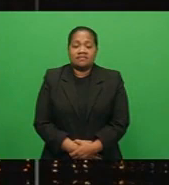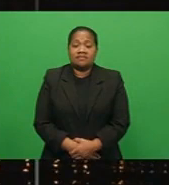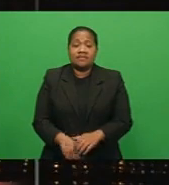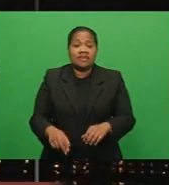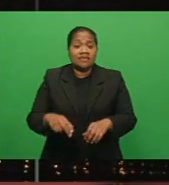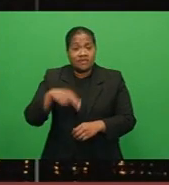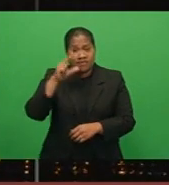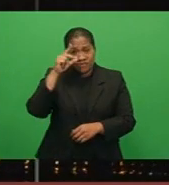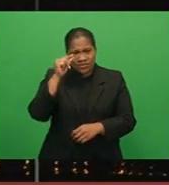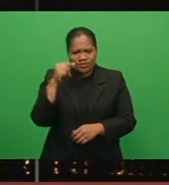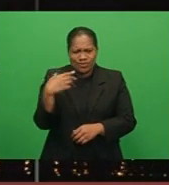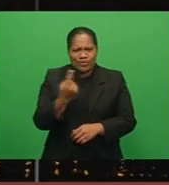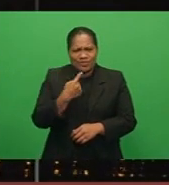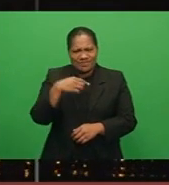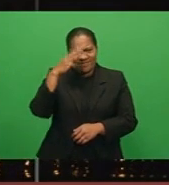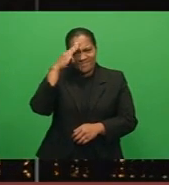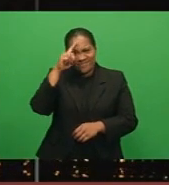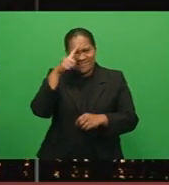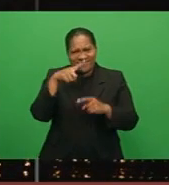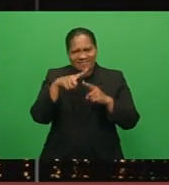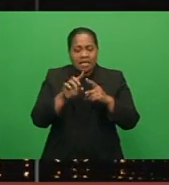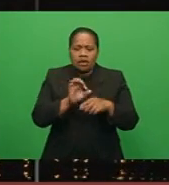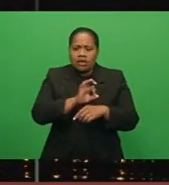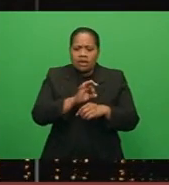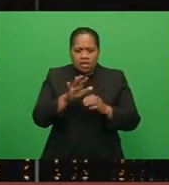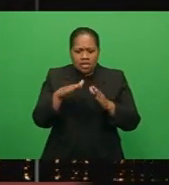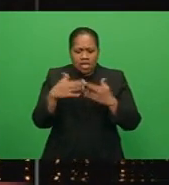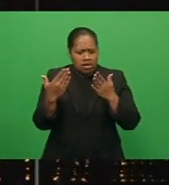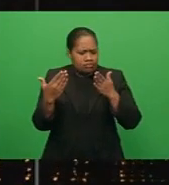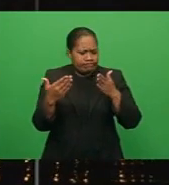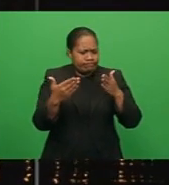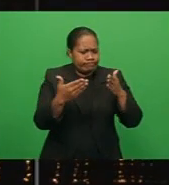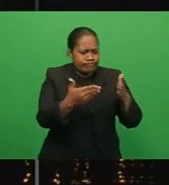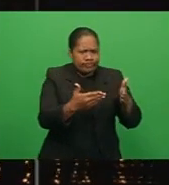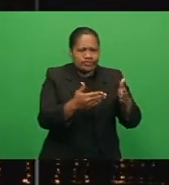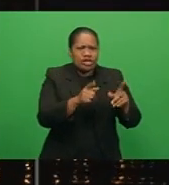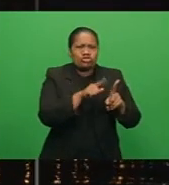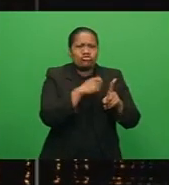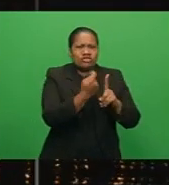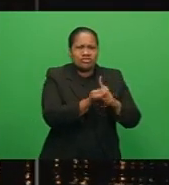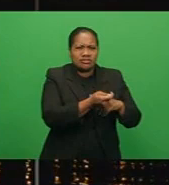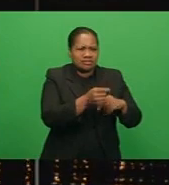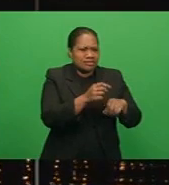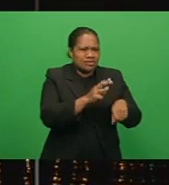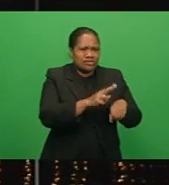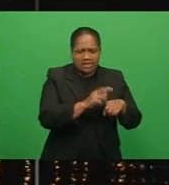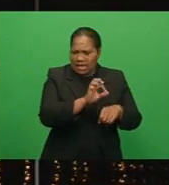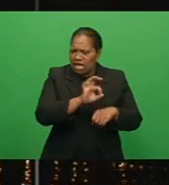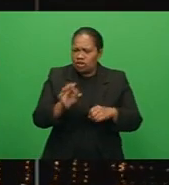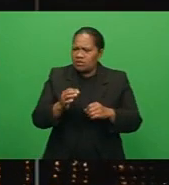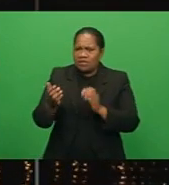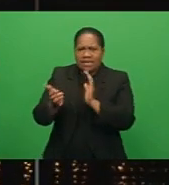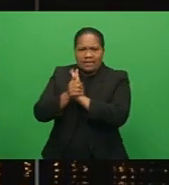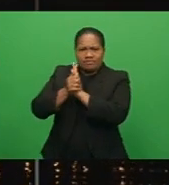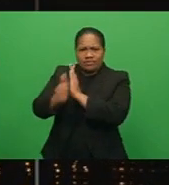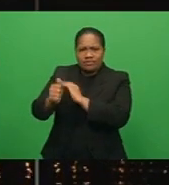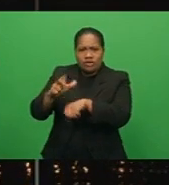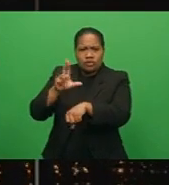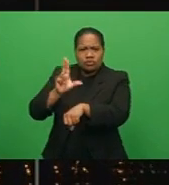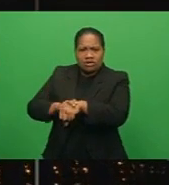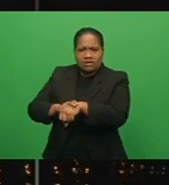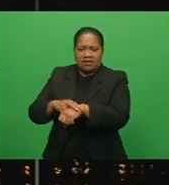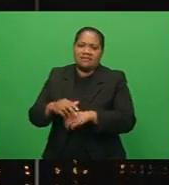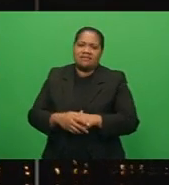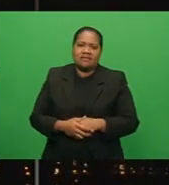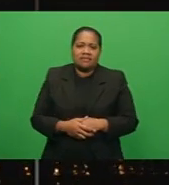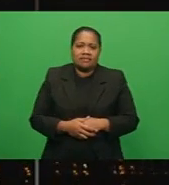Fijians with mental illnesses are turning to traditional healers rather than seeking professional help from the St. Giles Hospital. Medical